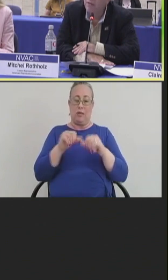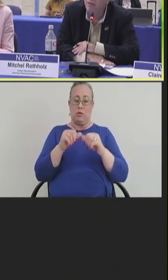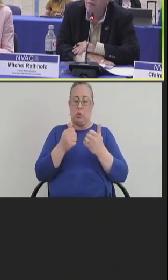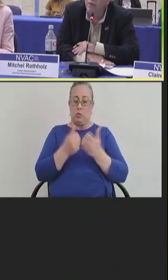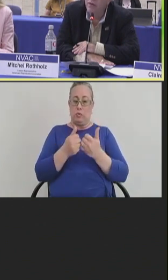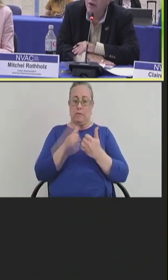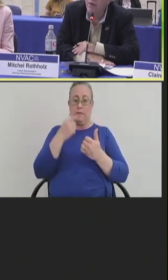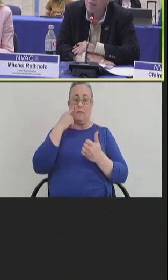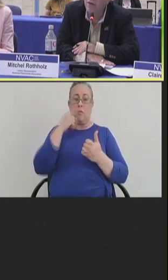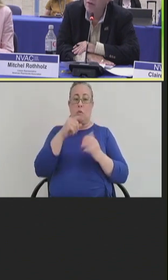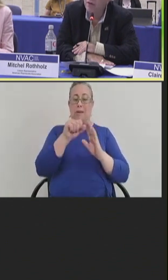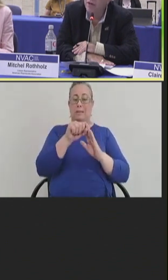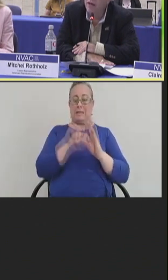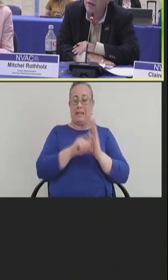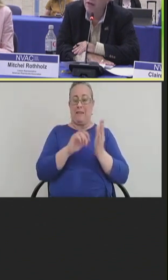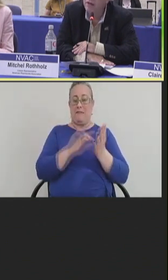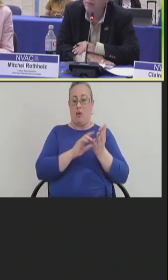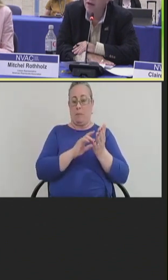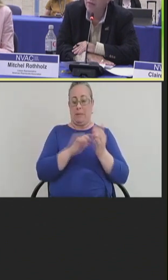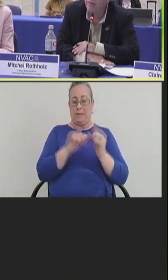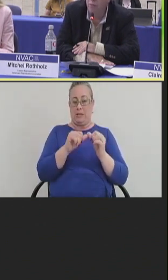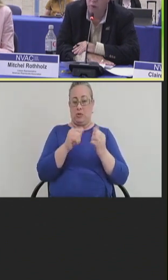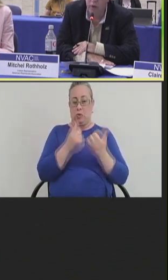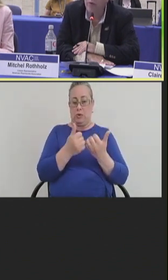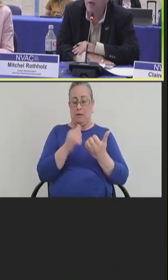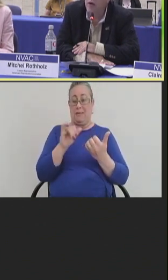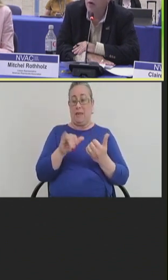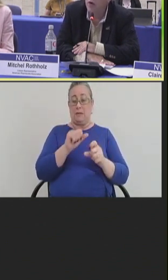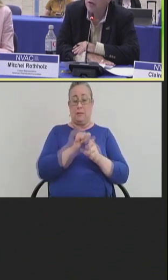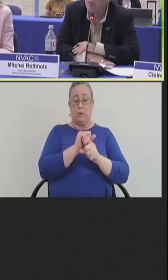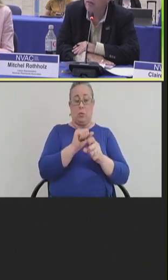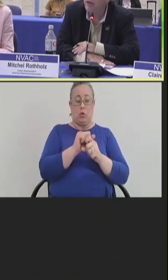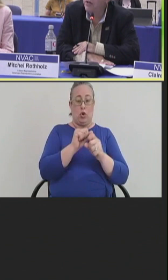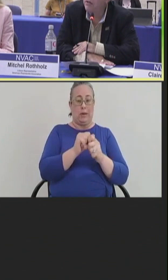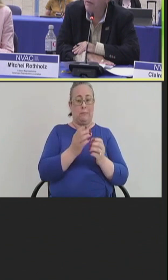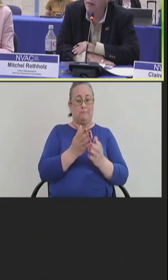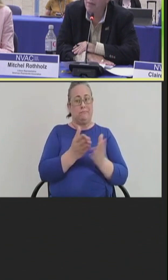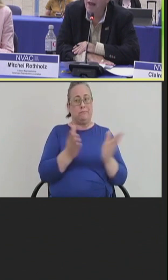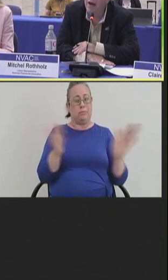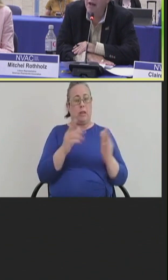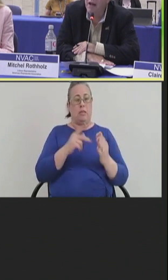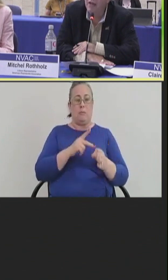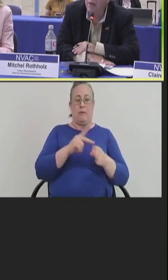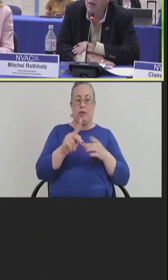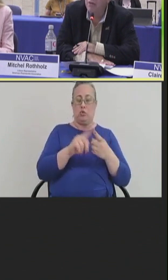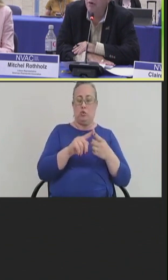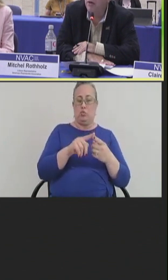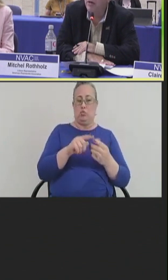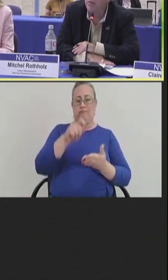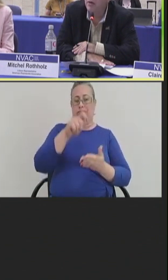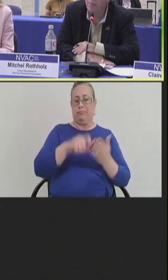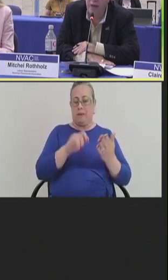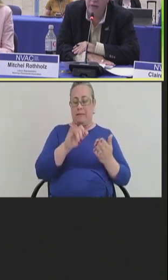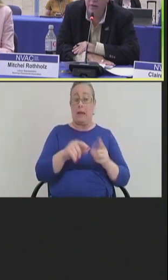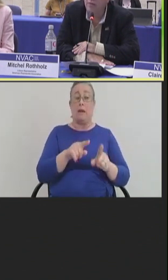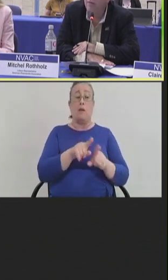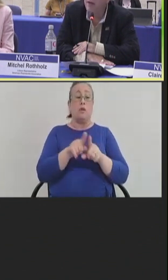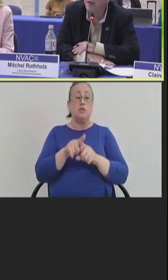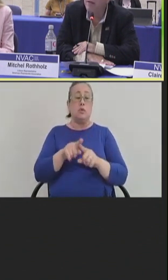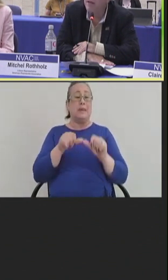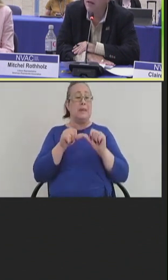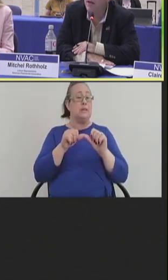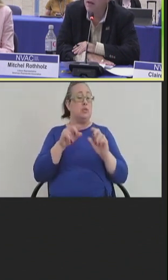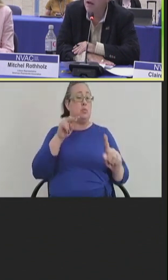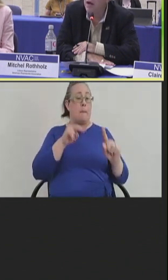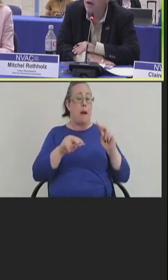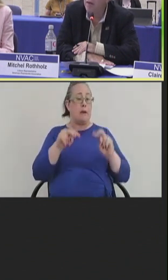for State Pharmacy Associations that has been working across the profession to develop that, as well as we are continuing to monitor the